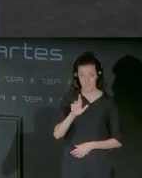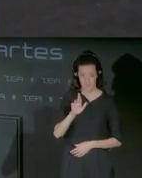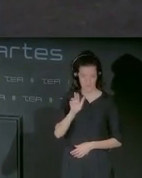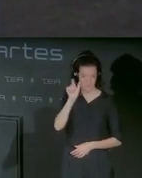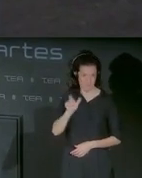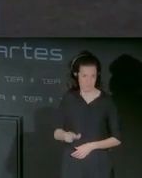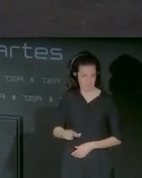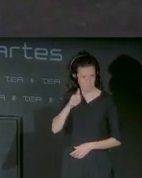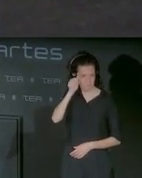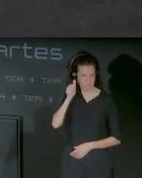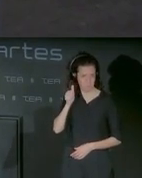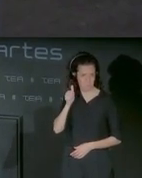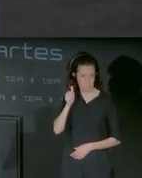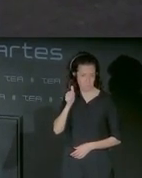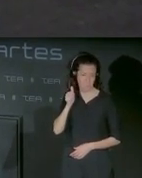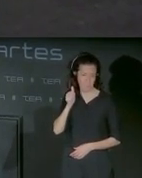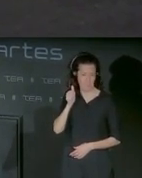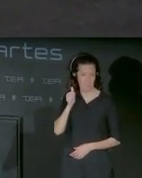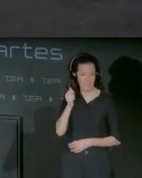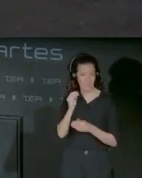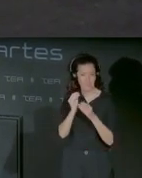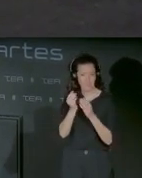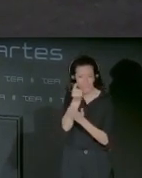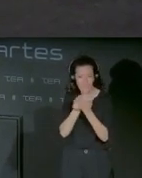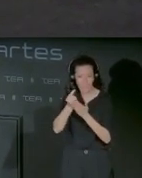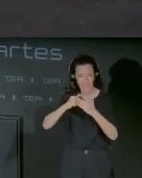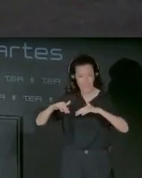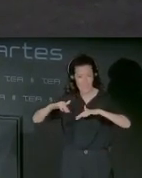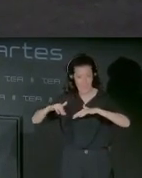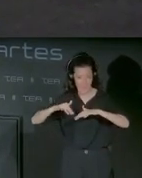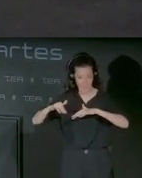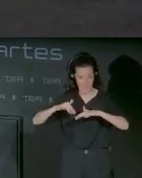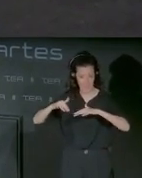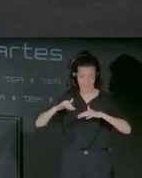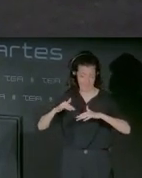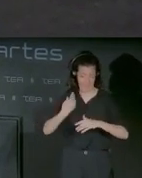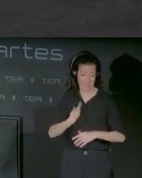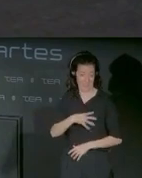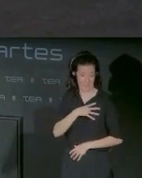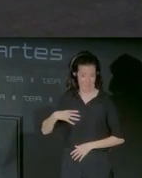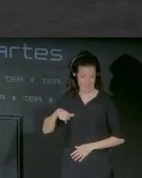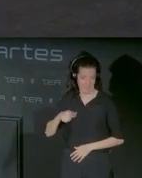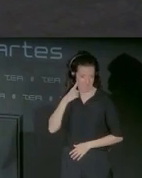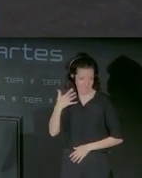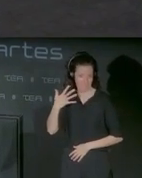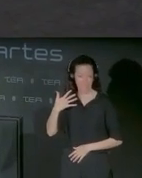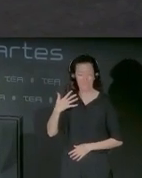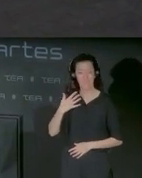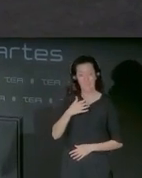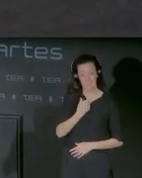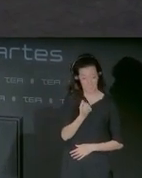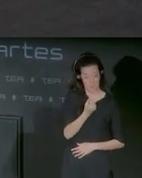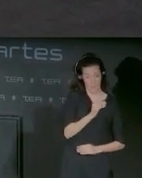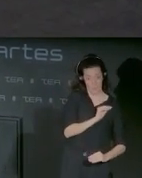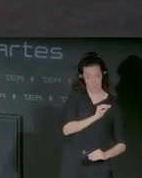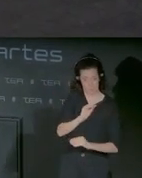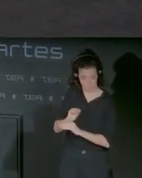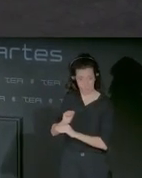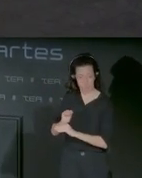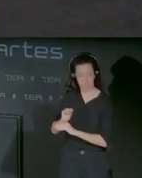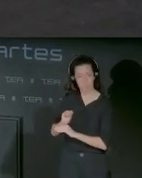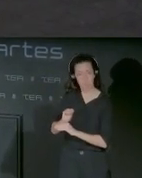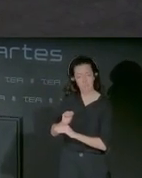A game concerning Vuč doll culture also got funds. A game